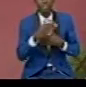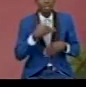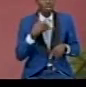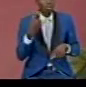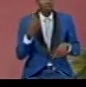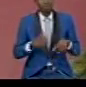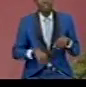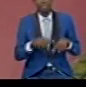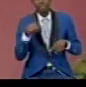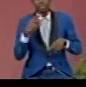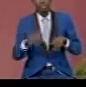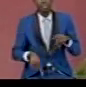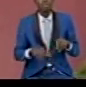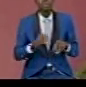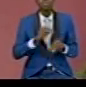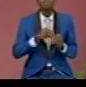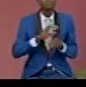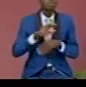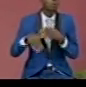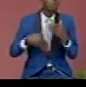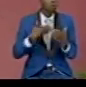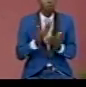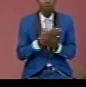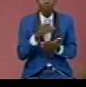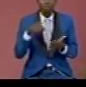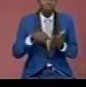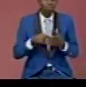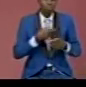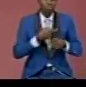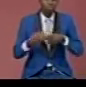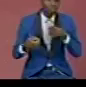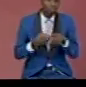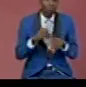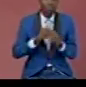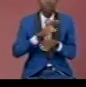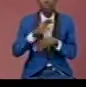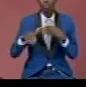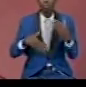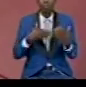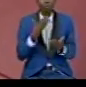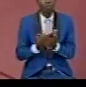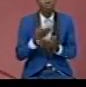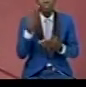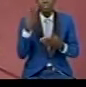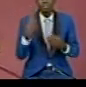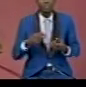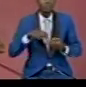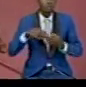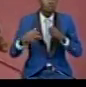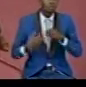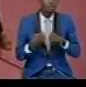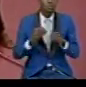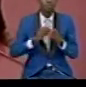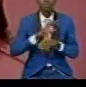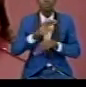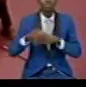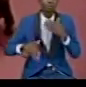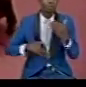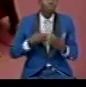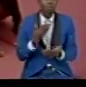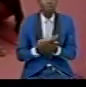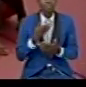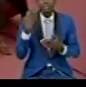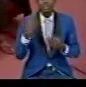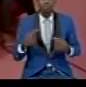came in spite of all the persecution, in spite of all the predicament, in spite of the infirmity,